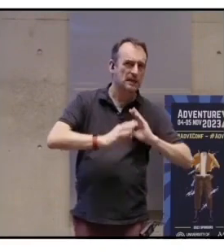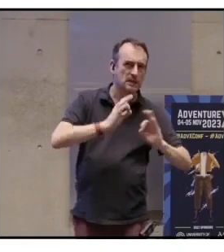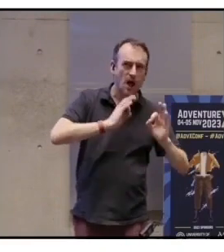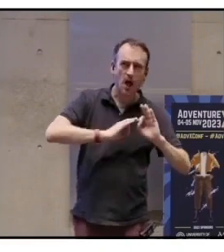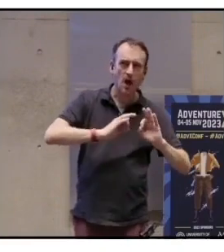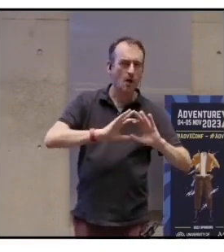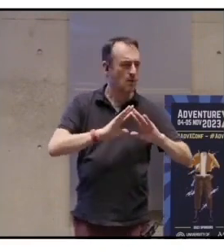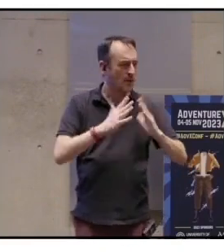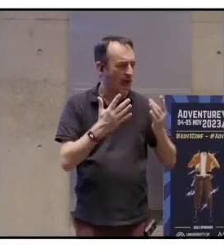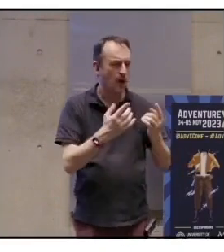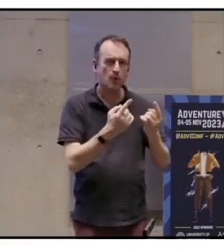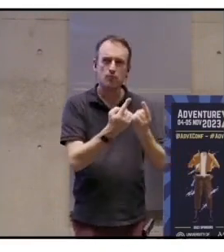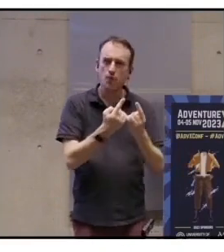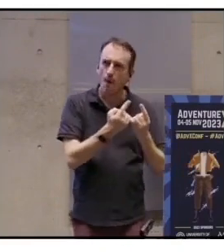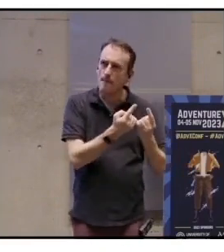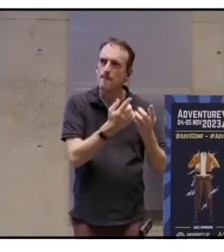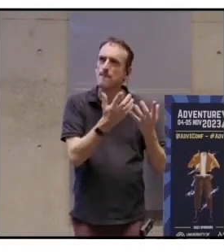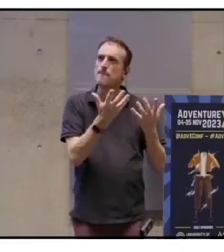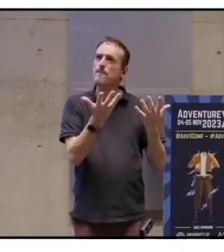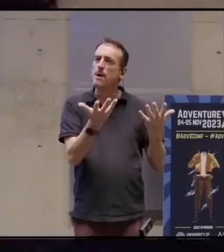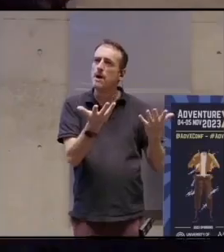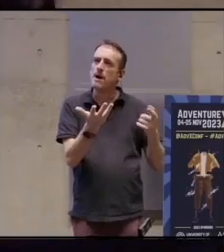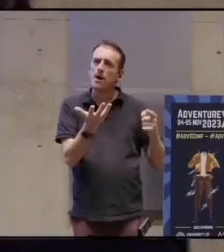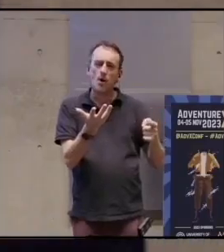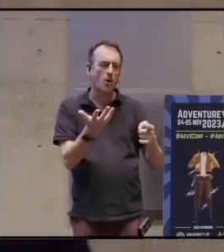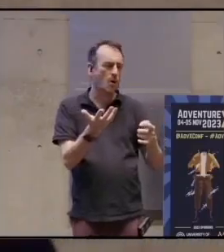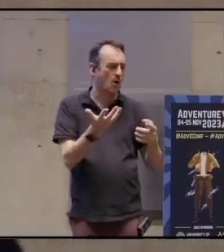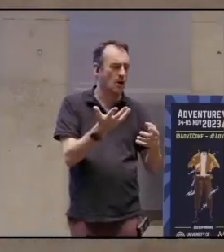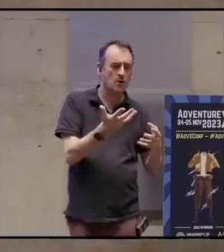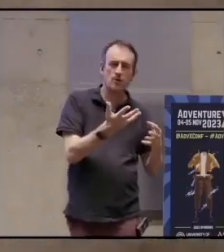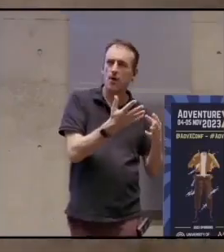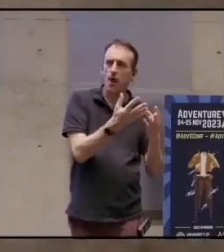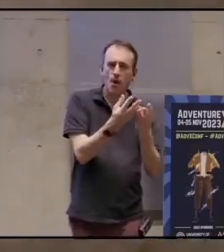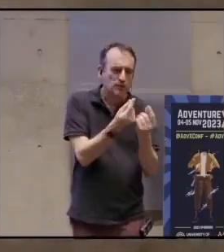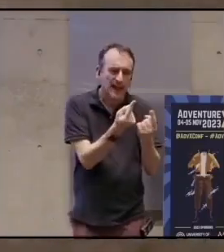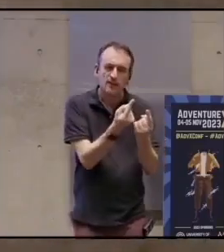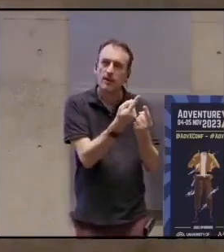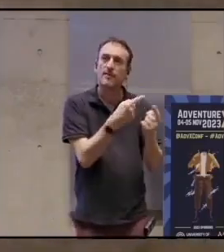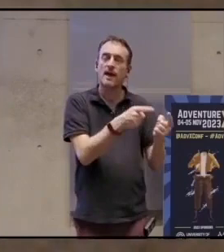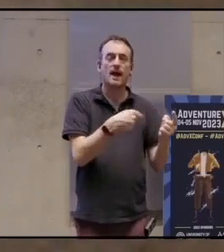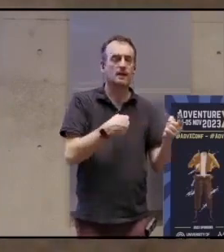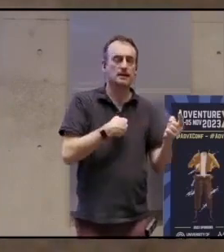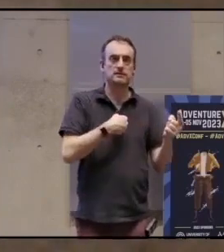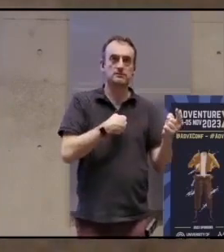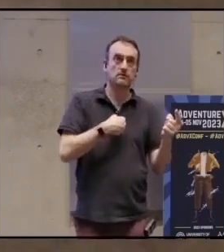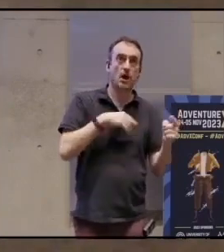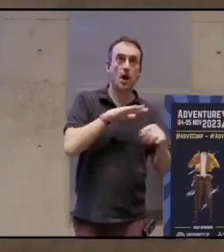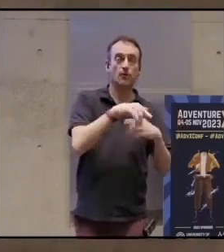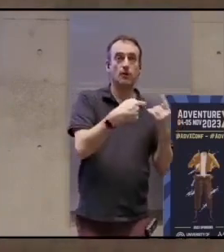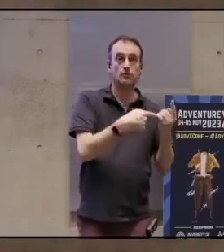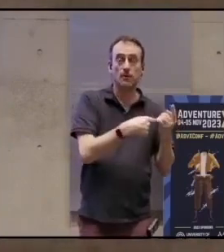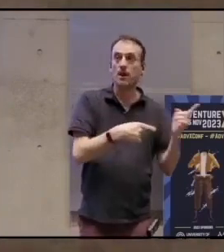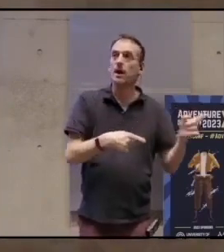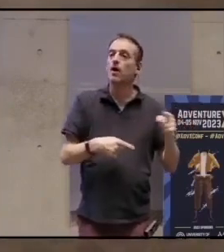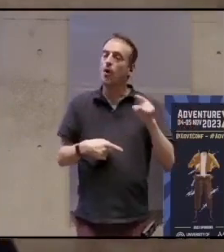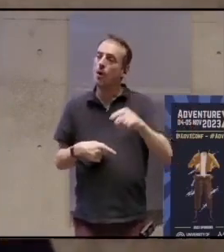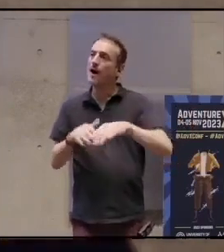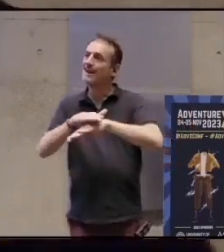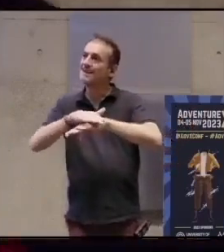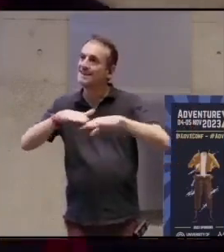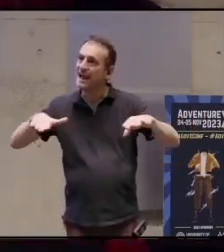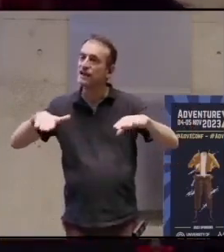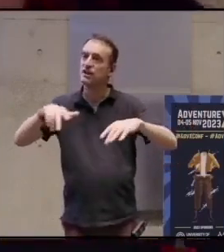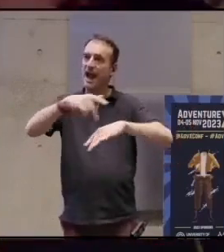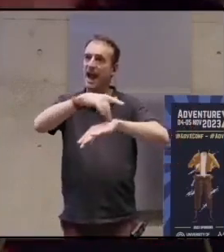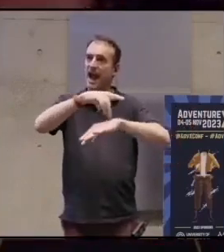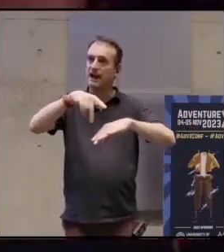get kind of hammy and be playing for a back row that isn't there and be over the top. Sometimes that's what you want, Dead Island, but sometimes it's not. And neither